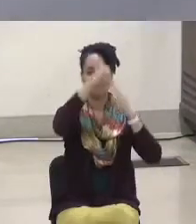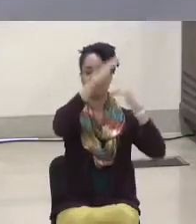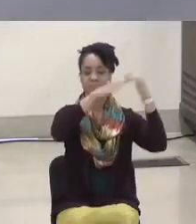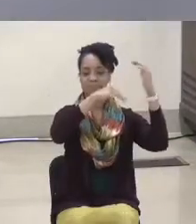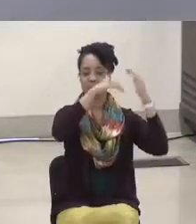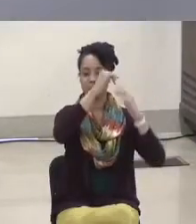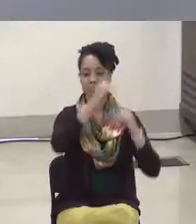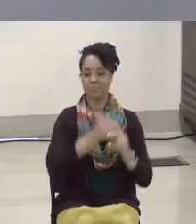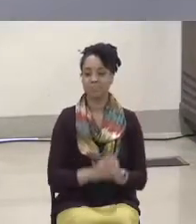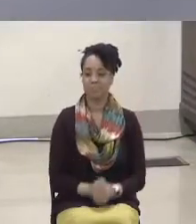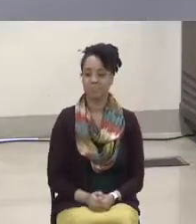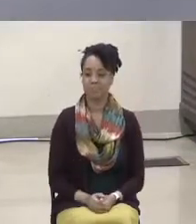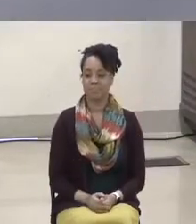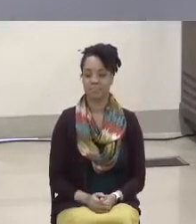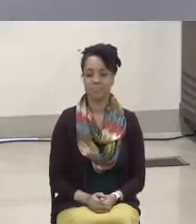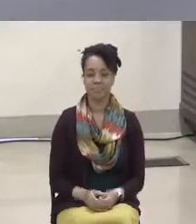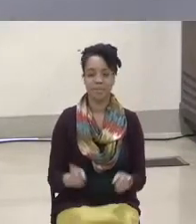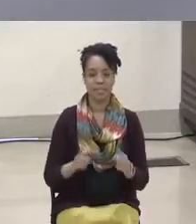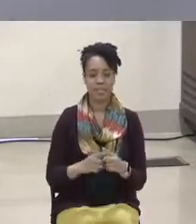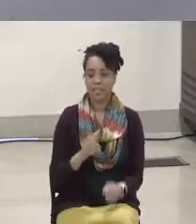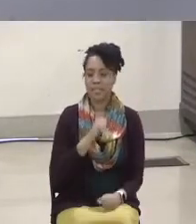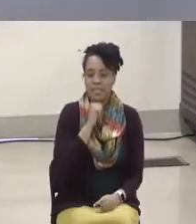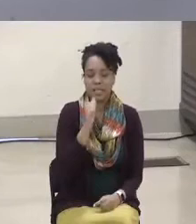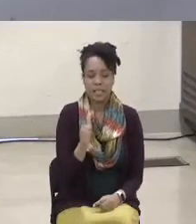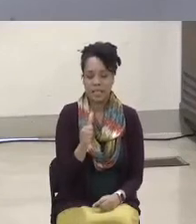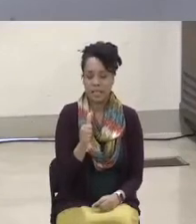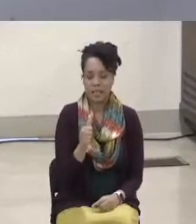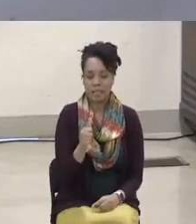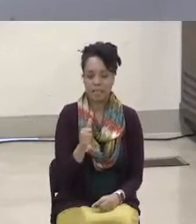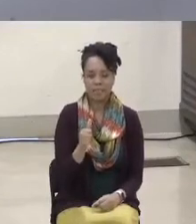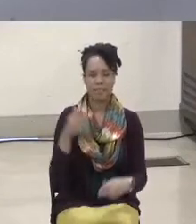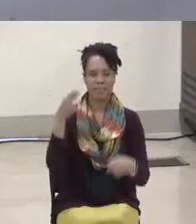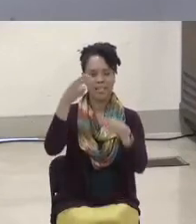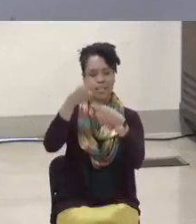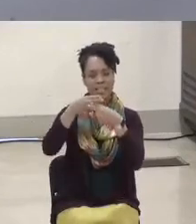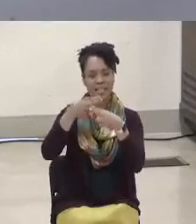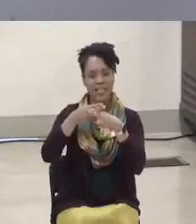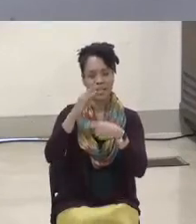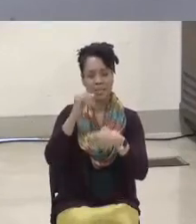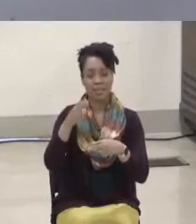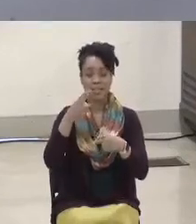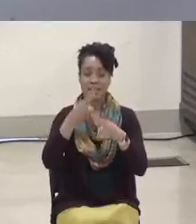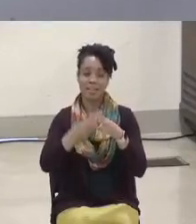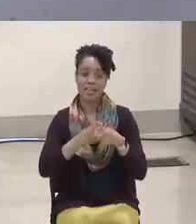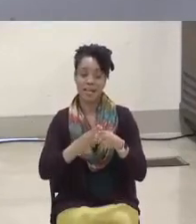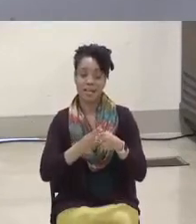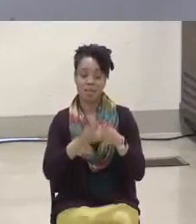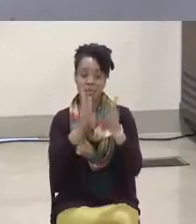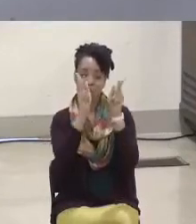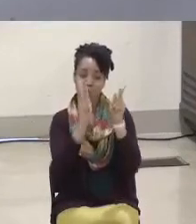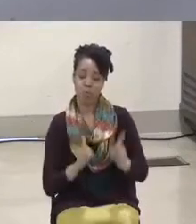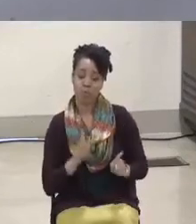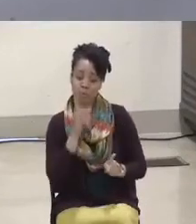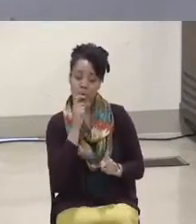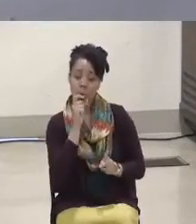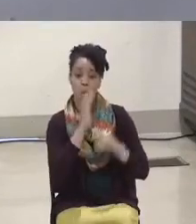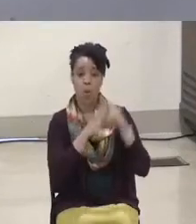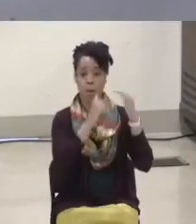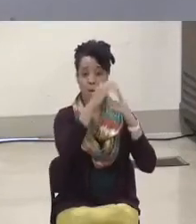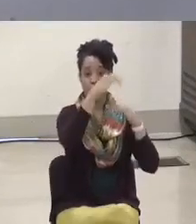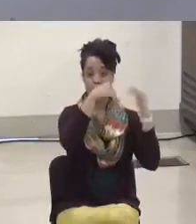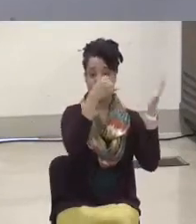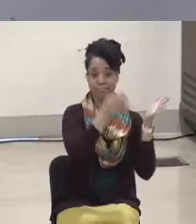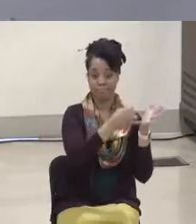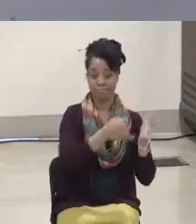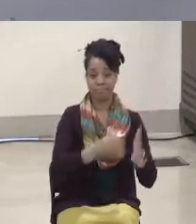casa que Él construyó to not be named by the name of the person who built it. que no tenga